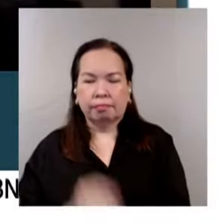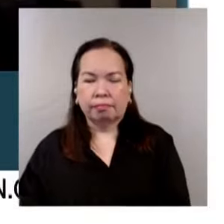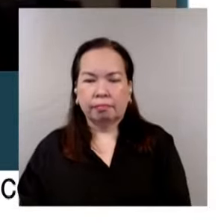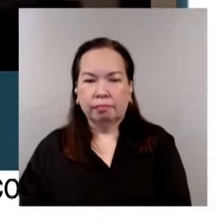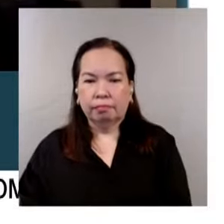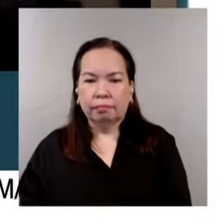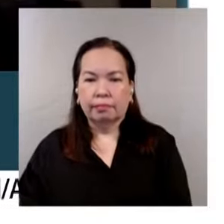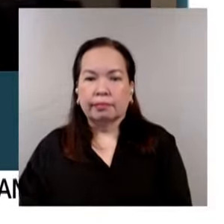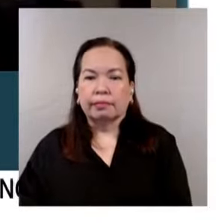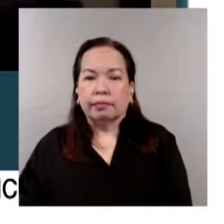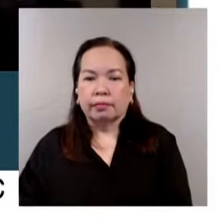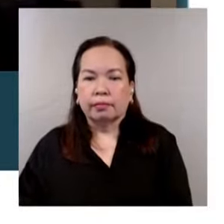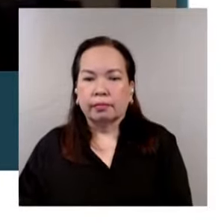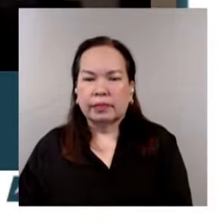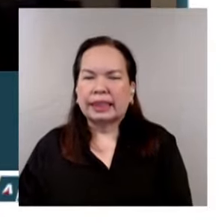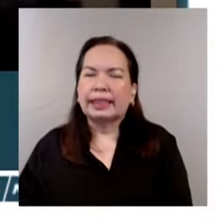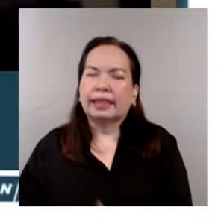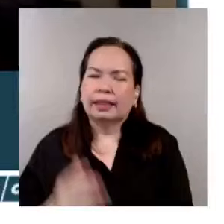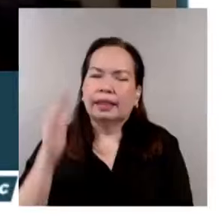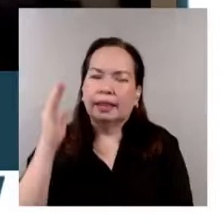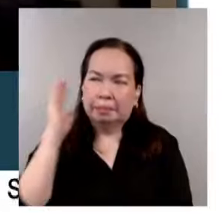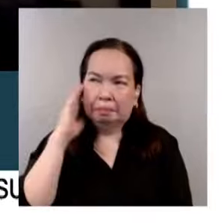it's no secret that